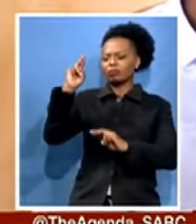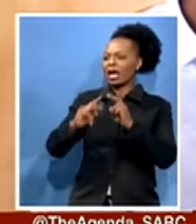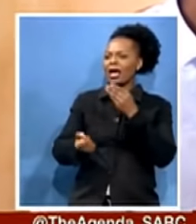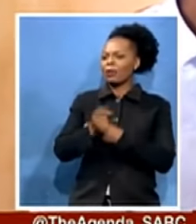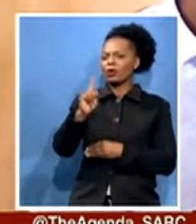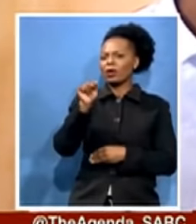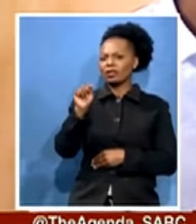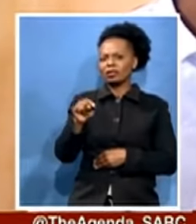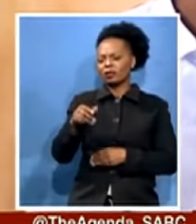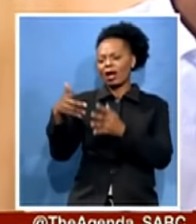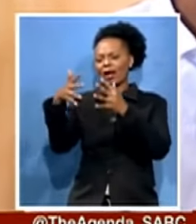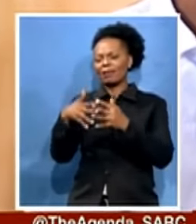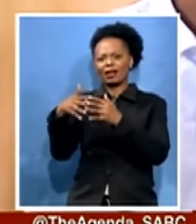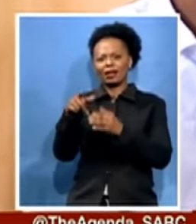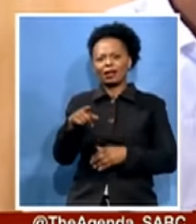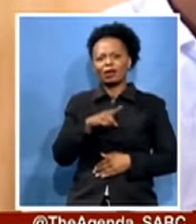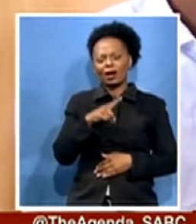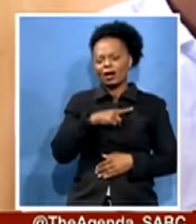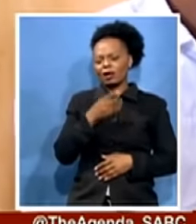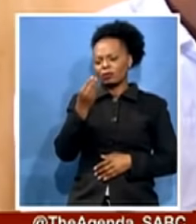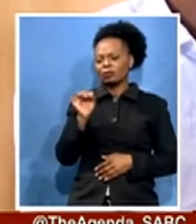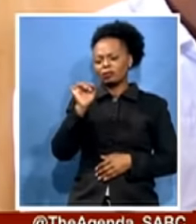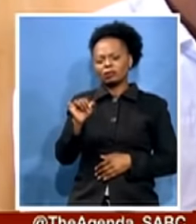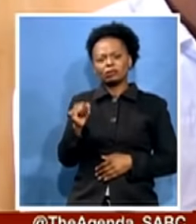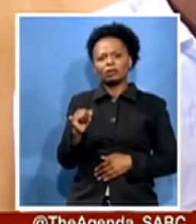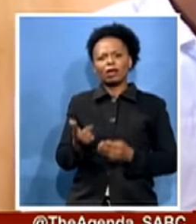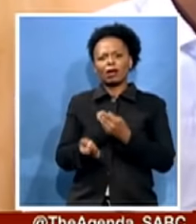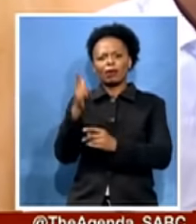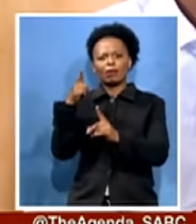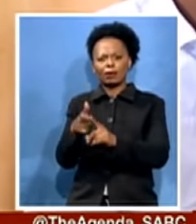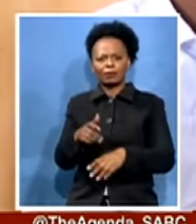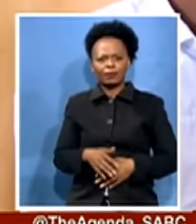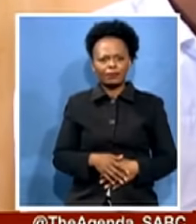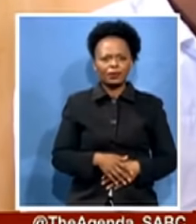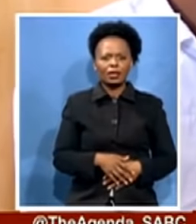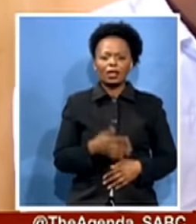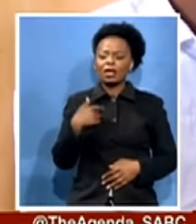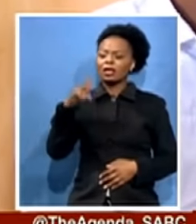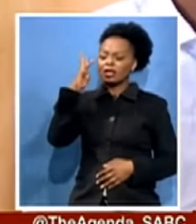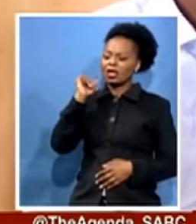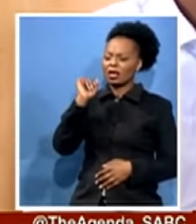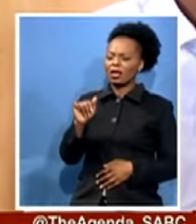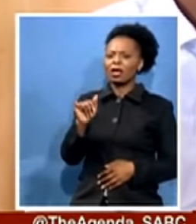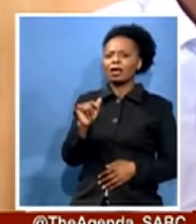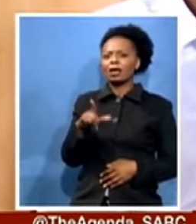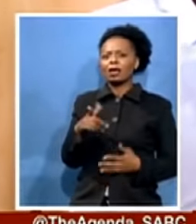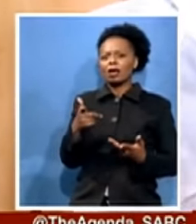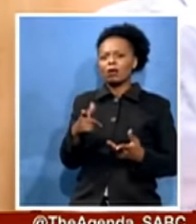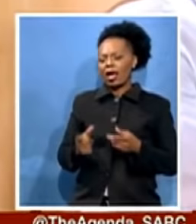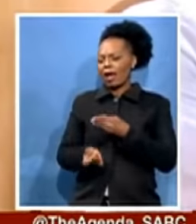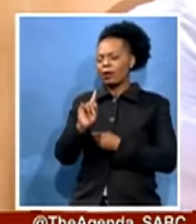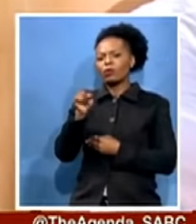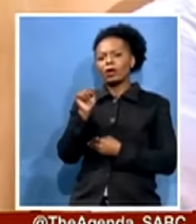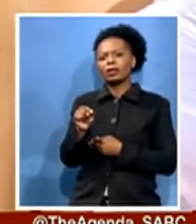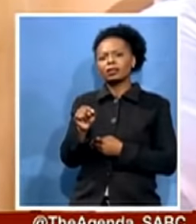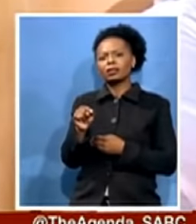Sisizwile udaba oluthelehlela uLindani eMelika, kodwa mhlampe nina incazelo enitholile esuka khona ukuthi kwenzekaleni ibithini.